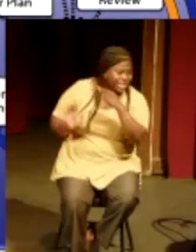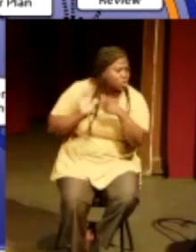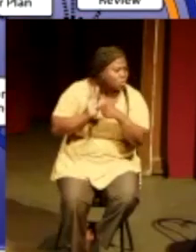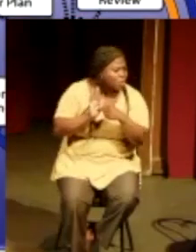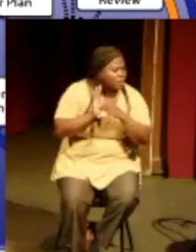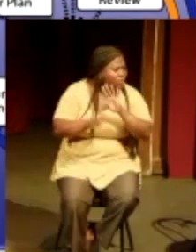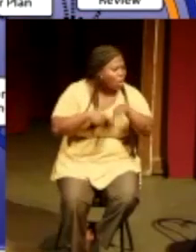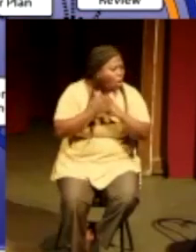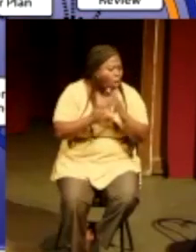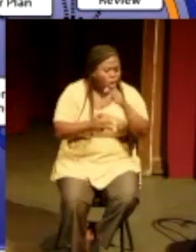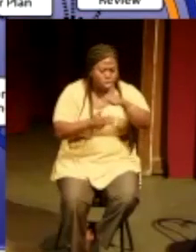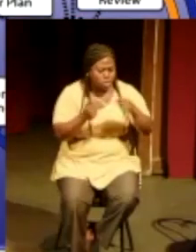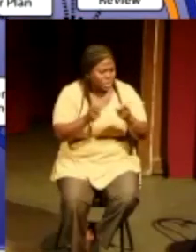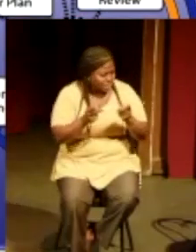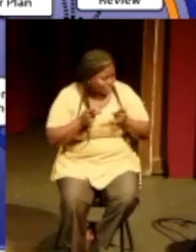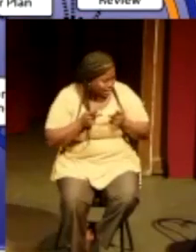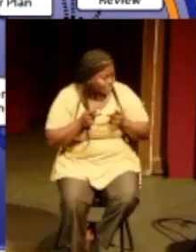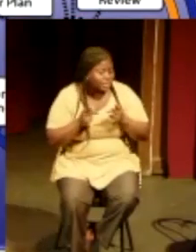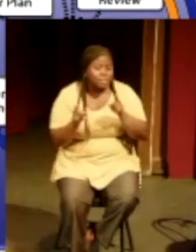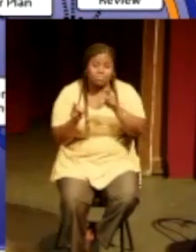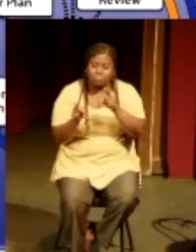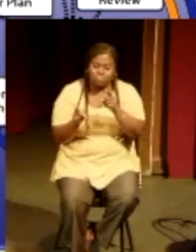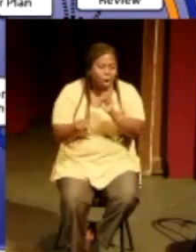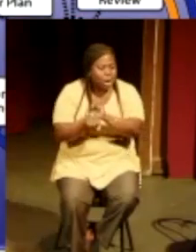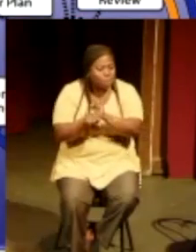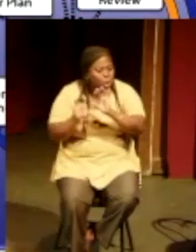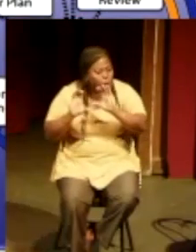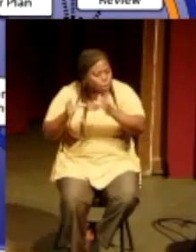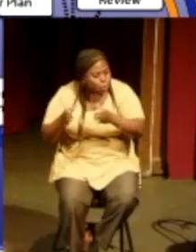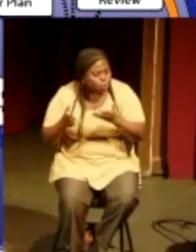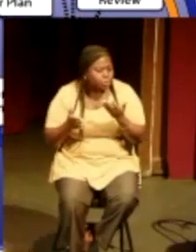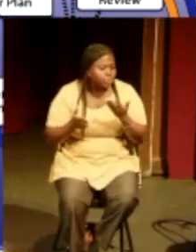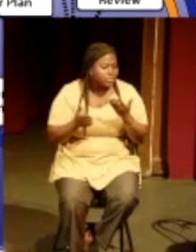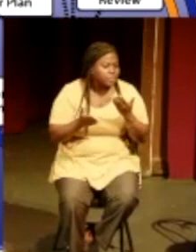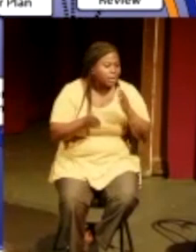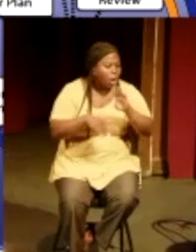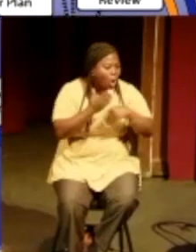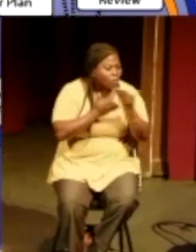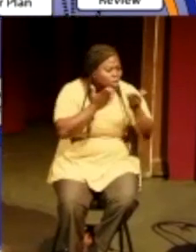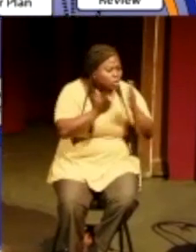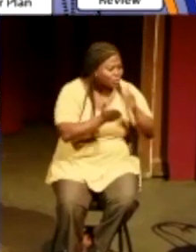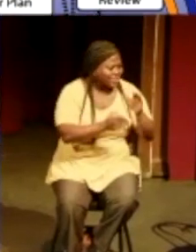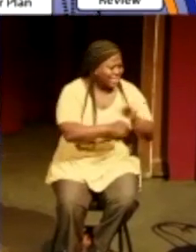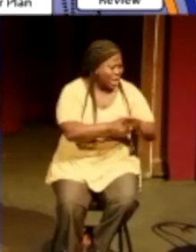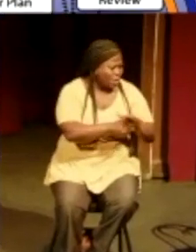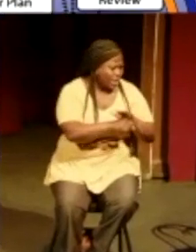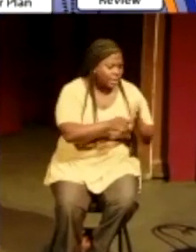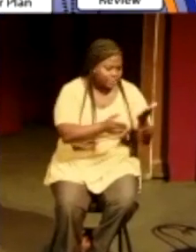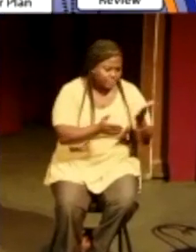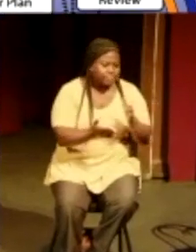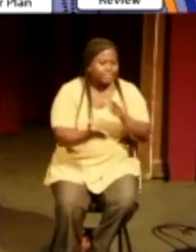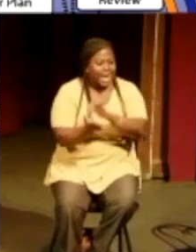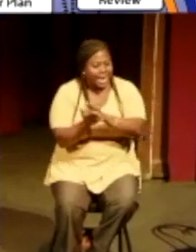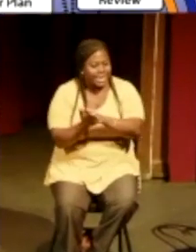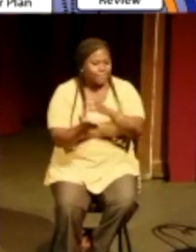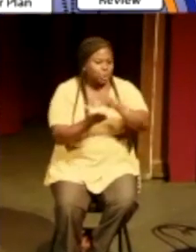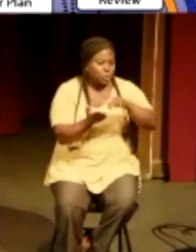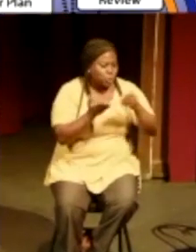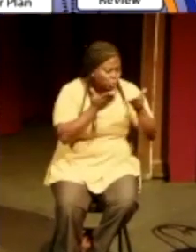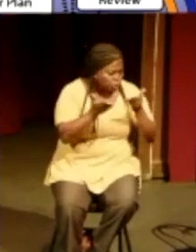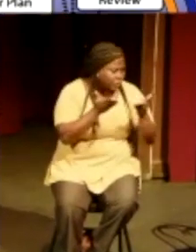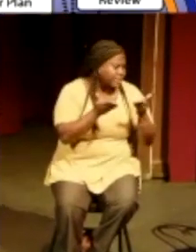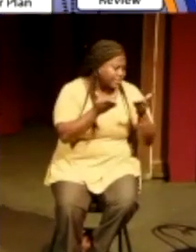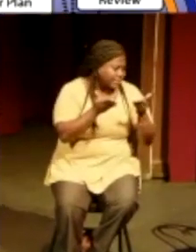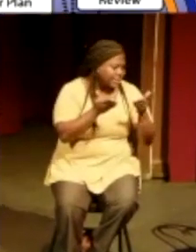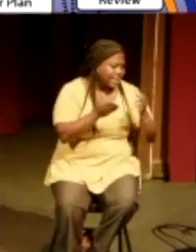from across all of our employee groups, and from all of our service areas, academic, student services,